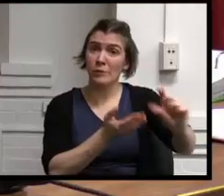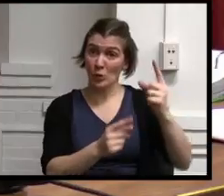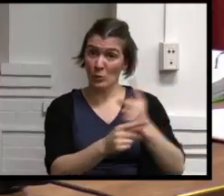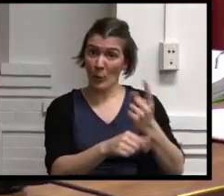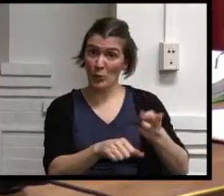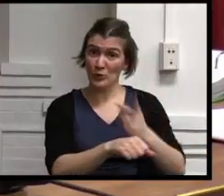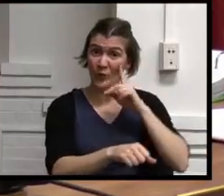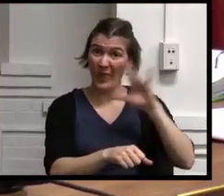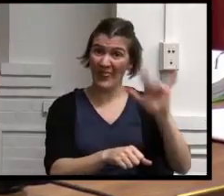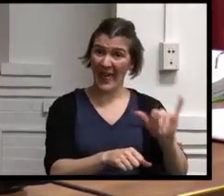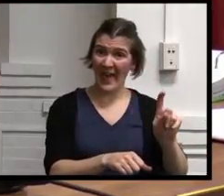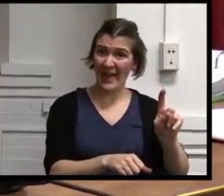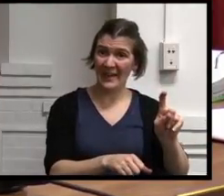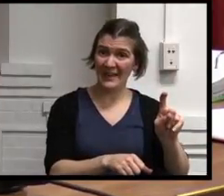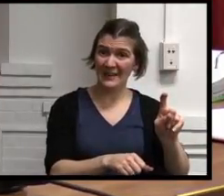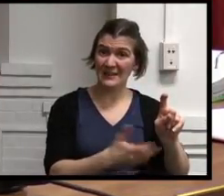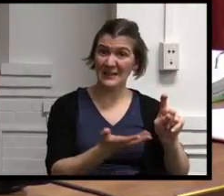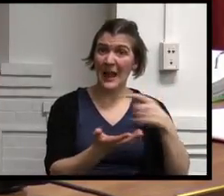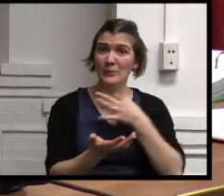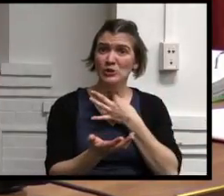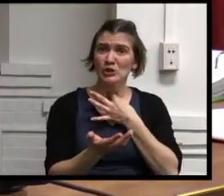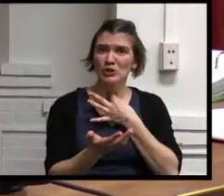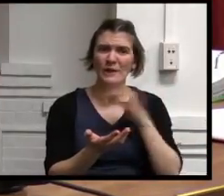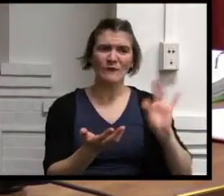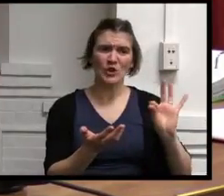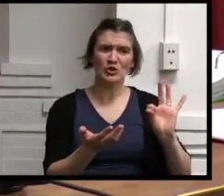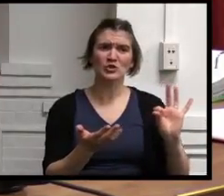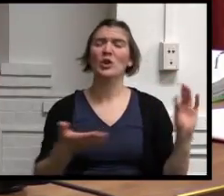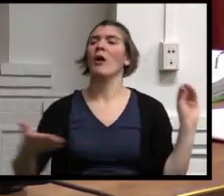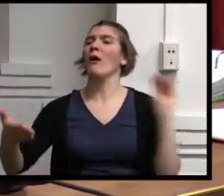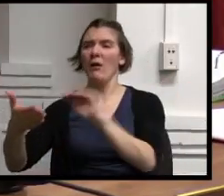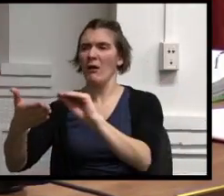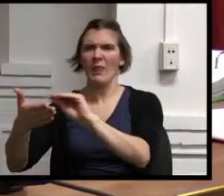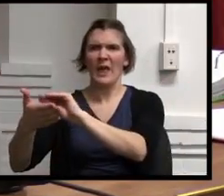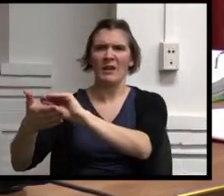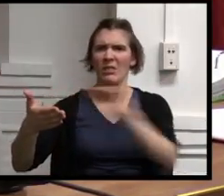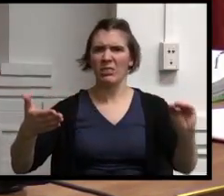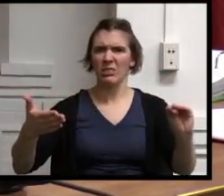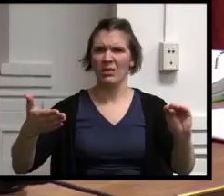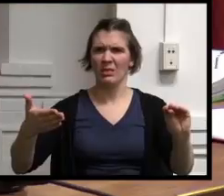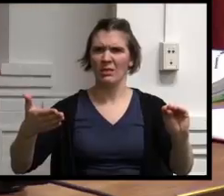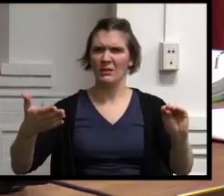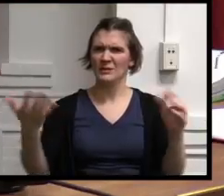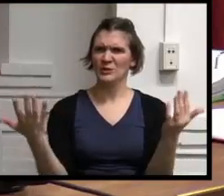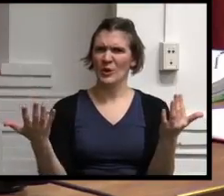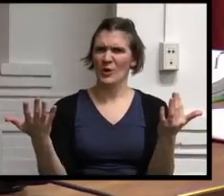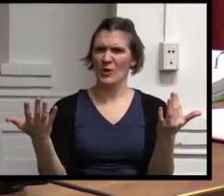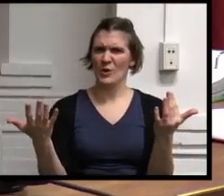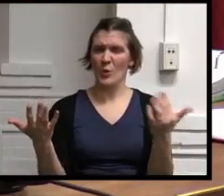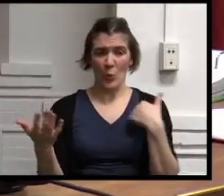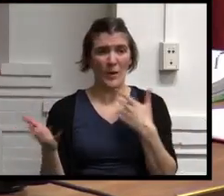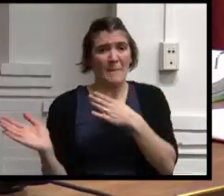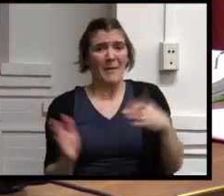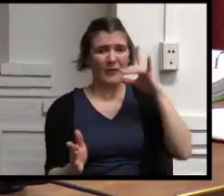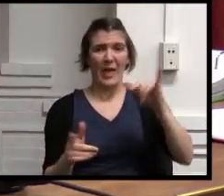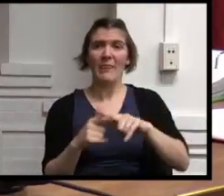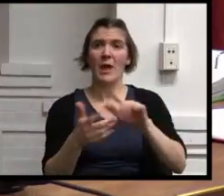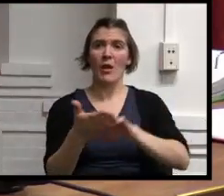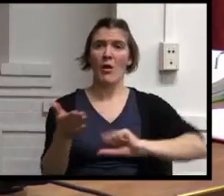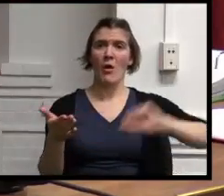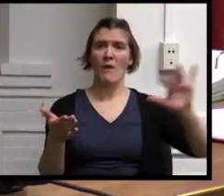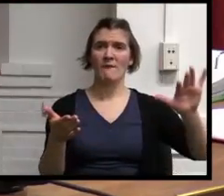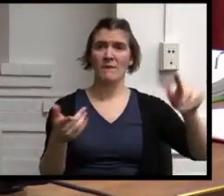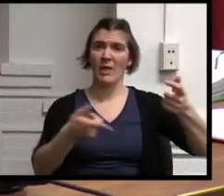use, given that the furniture was taken out of the bid, out of the initial proposals